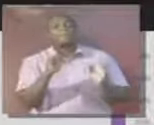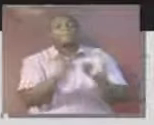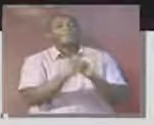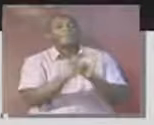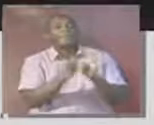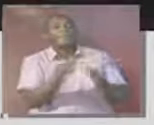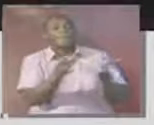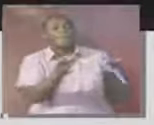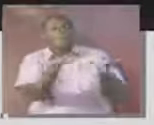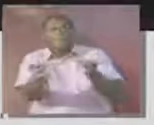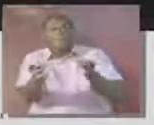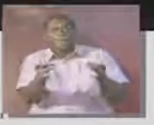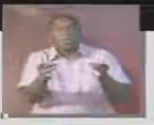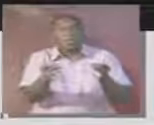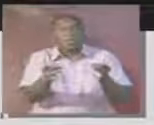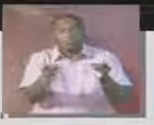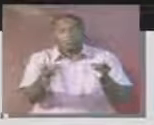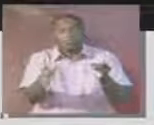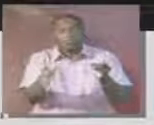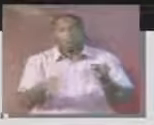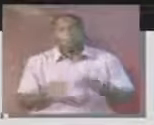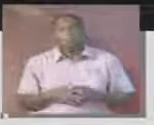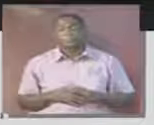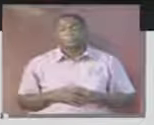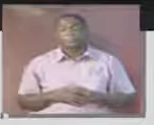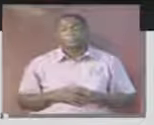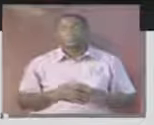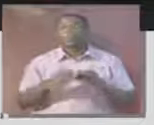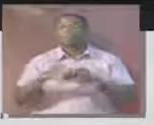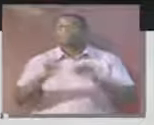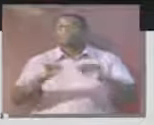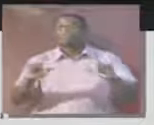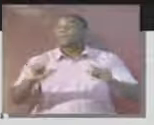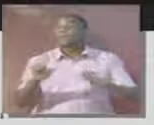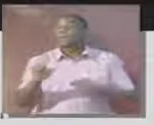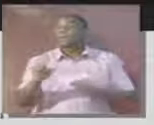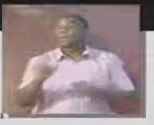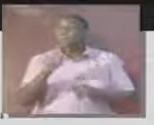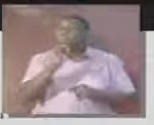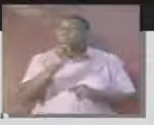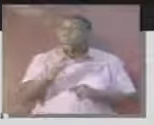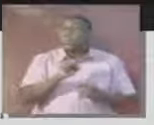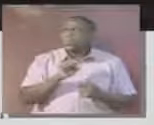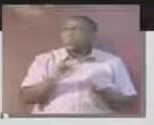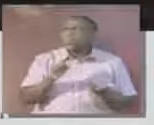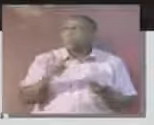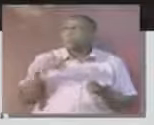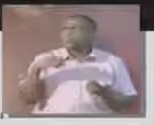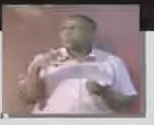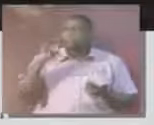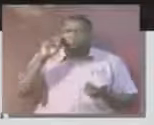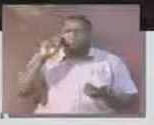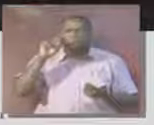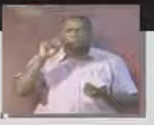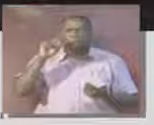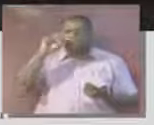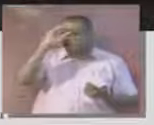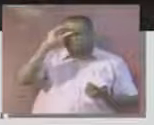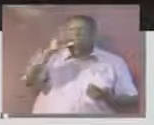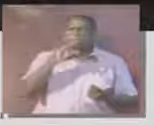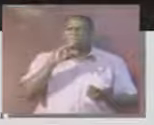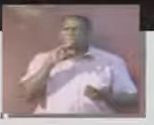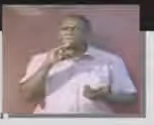please. Looking at that age-sex distribution, we do see that the pattern maintains or holds itself, where